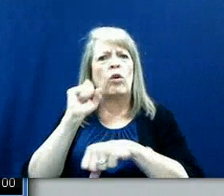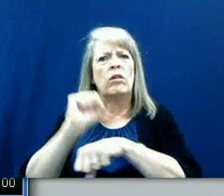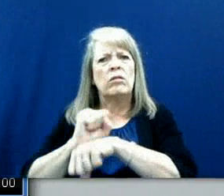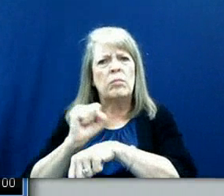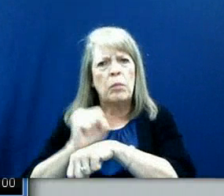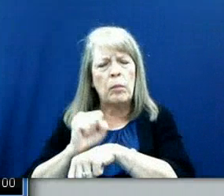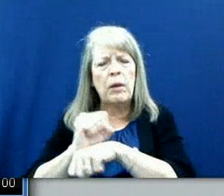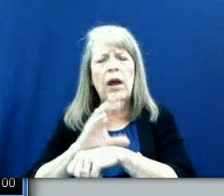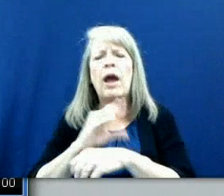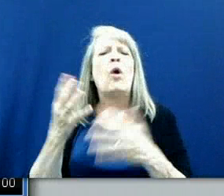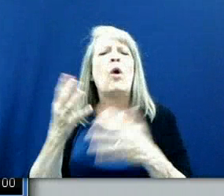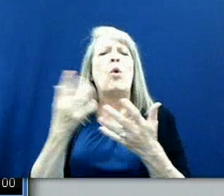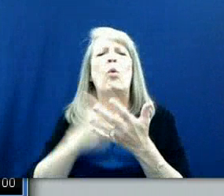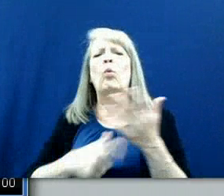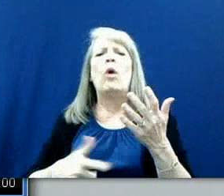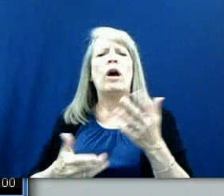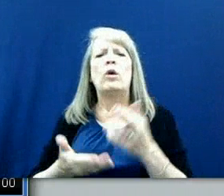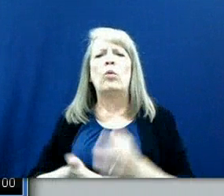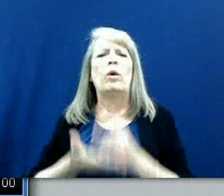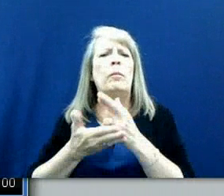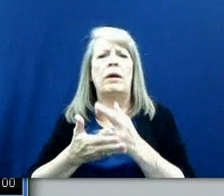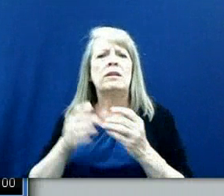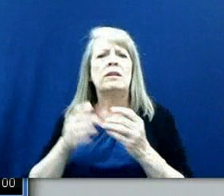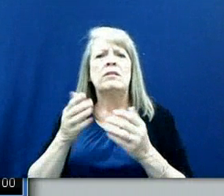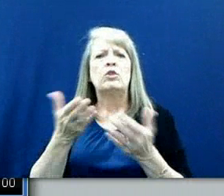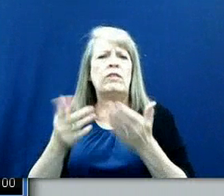needs.